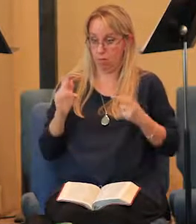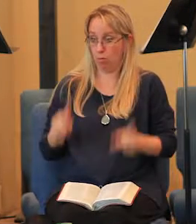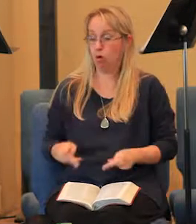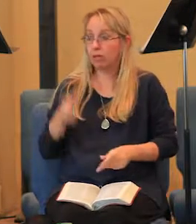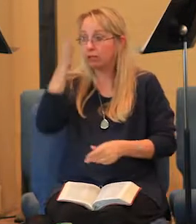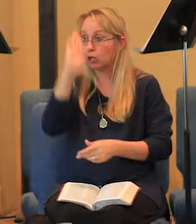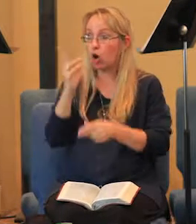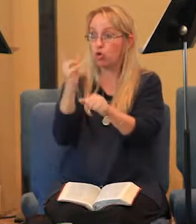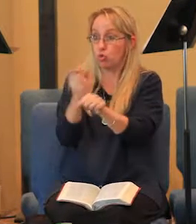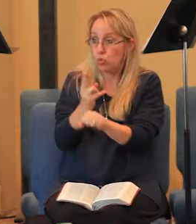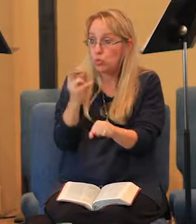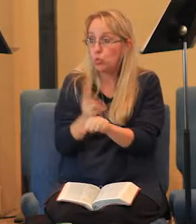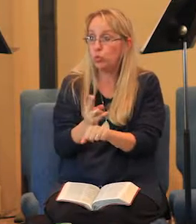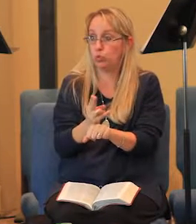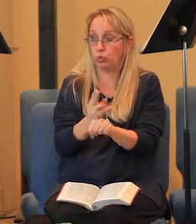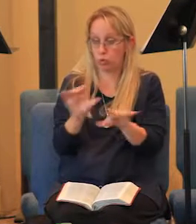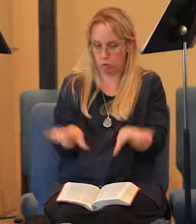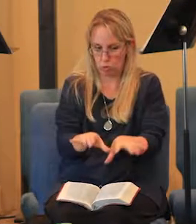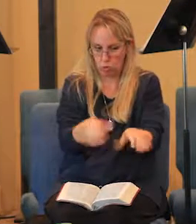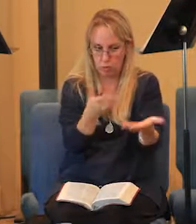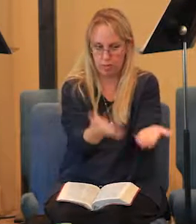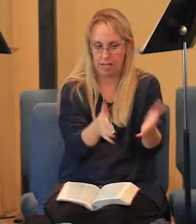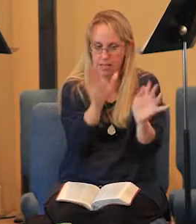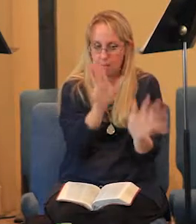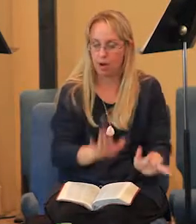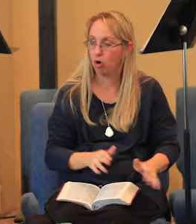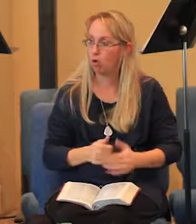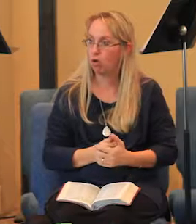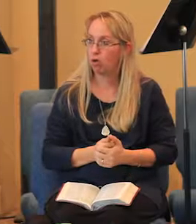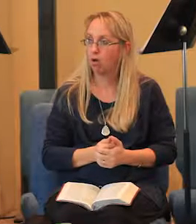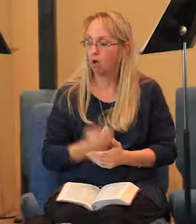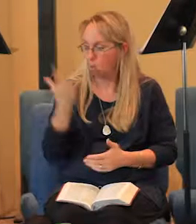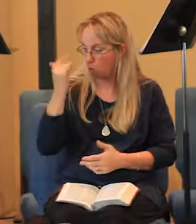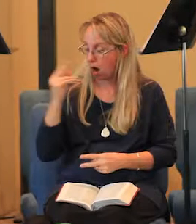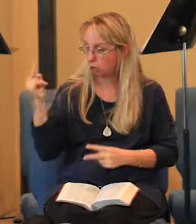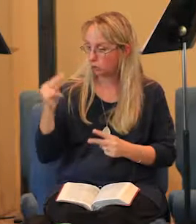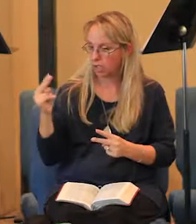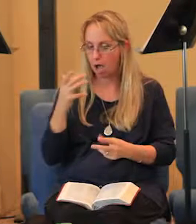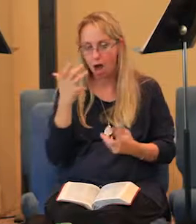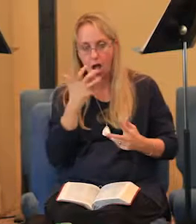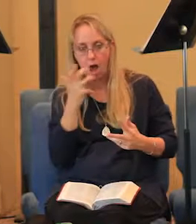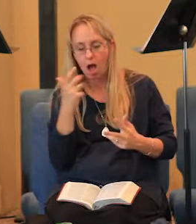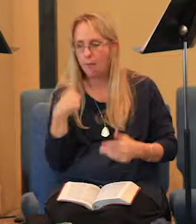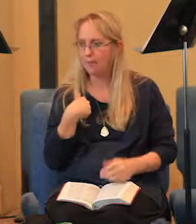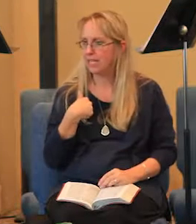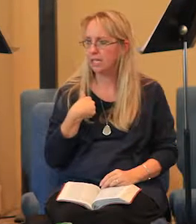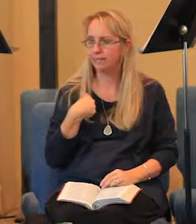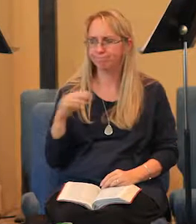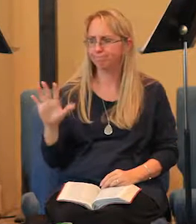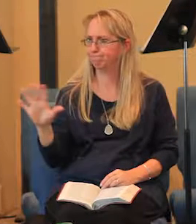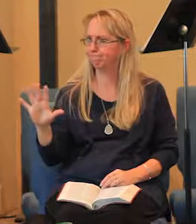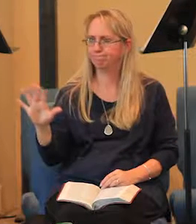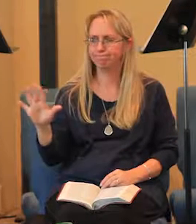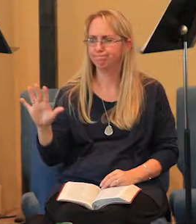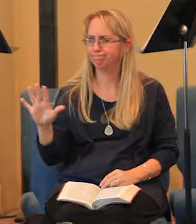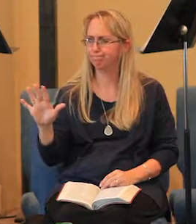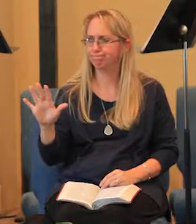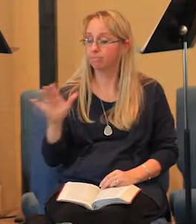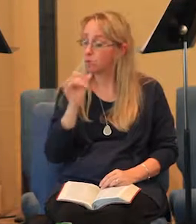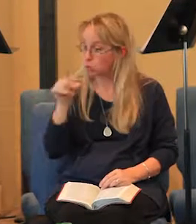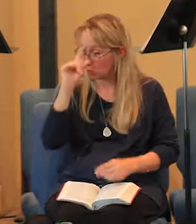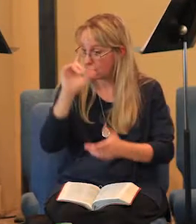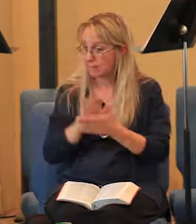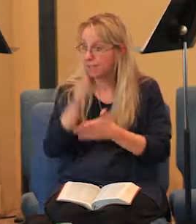vessels that God used to perform his miracle. Why do you stand there in amazement? Don't